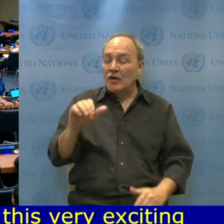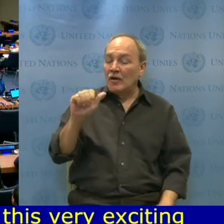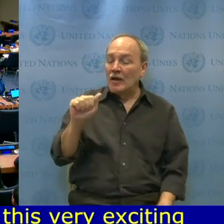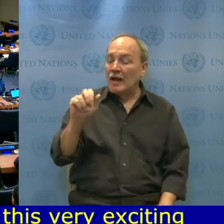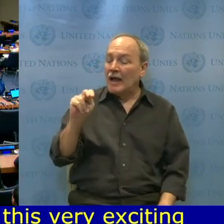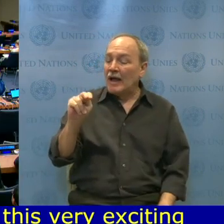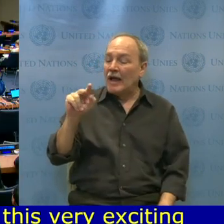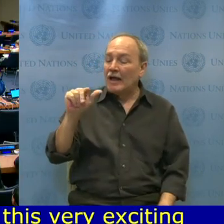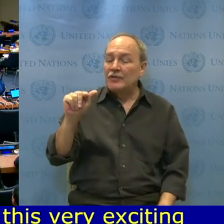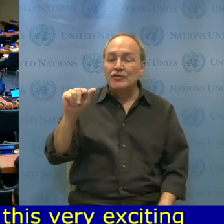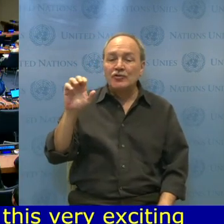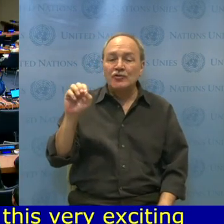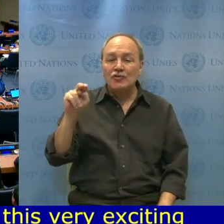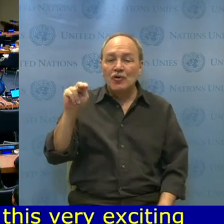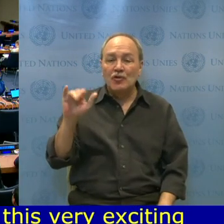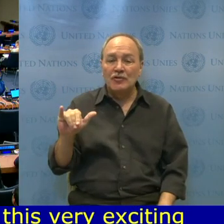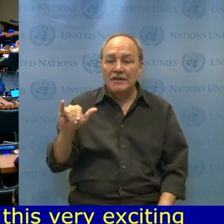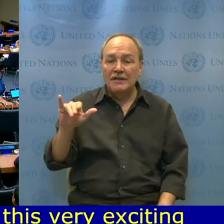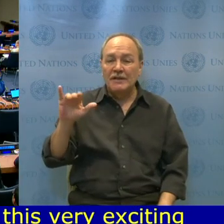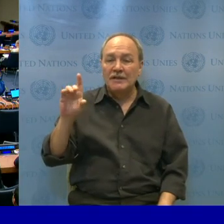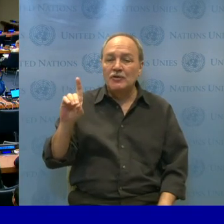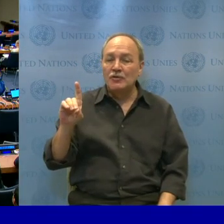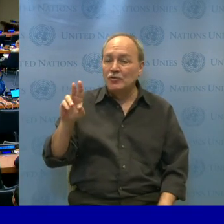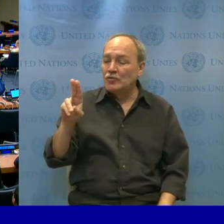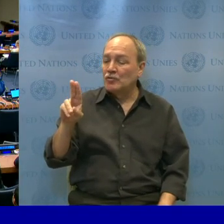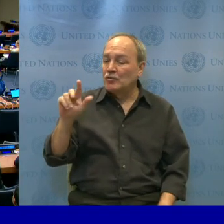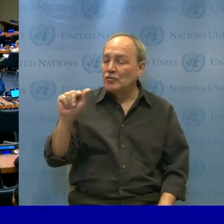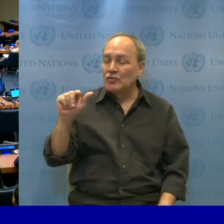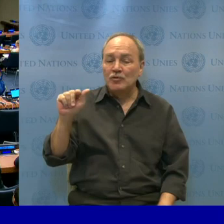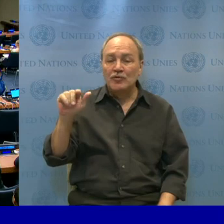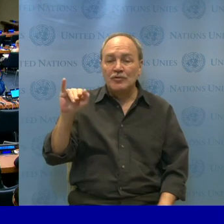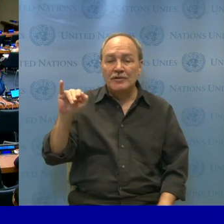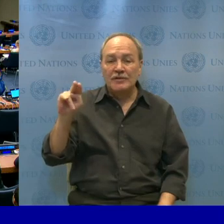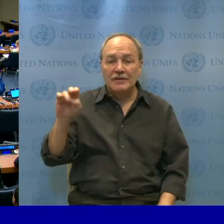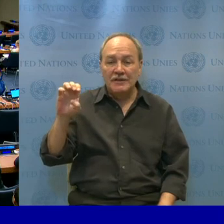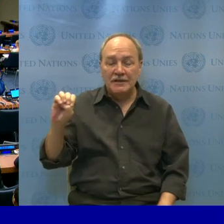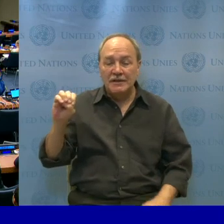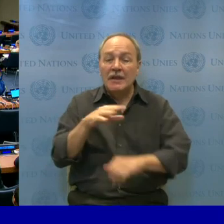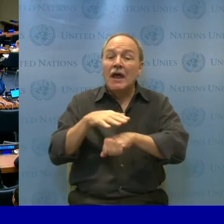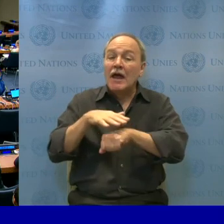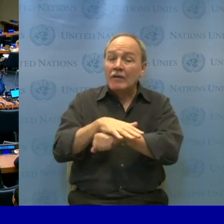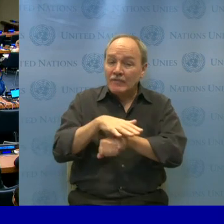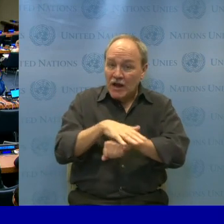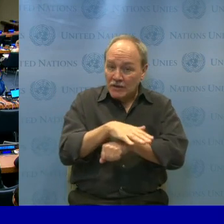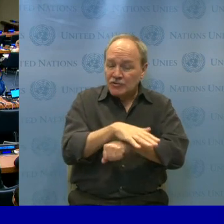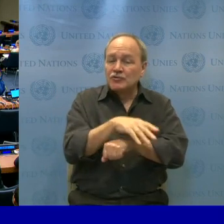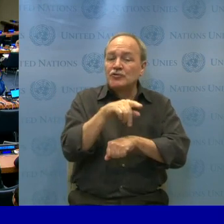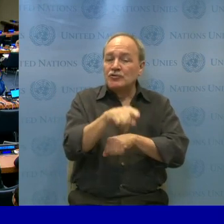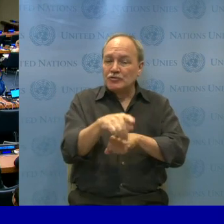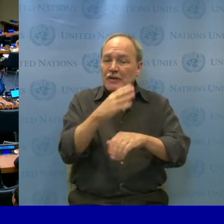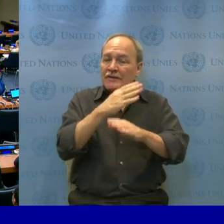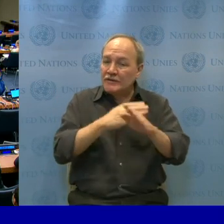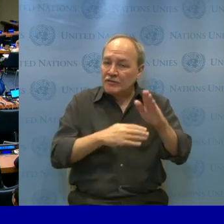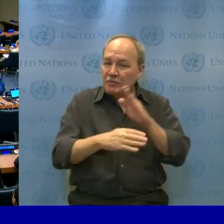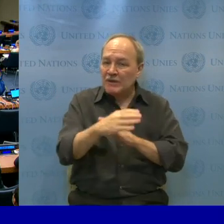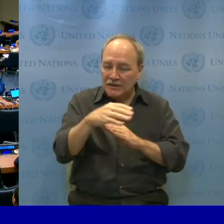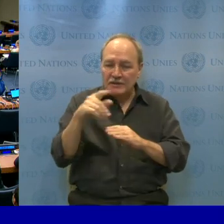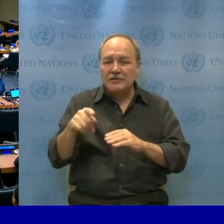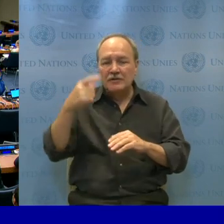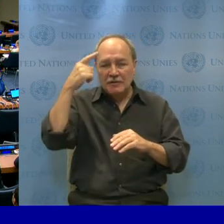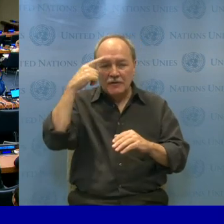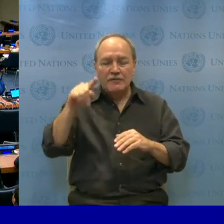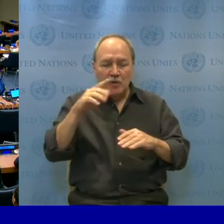Mr. Dutin is advisor on disability and rehabilitation at the Pan American Health Organization. In his